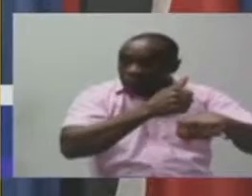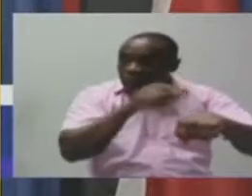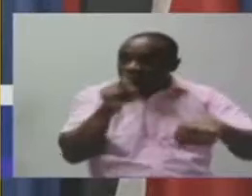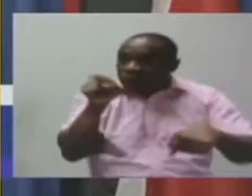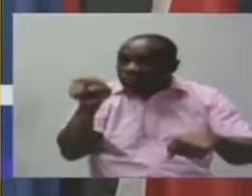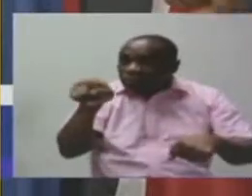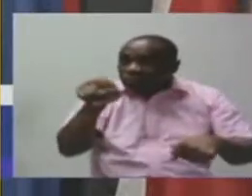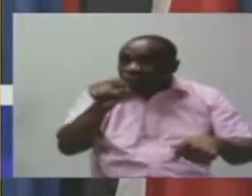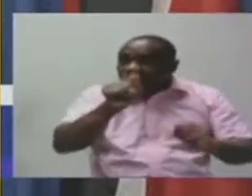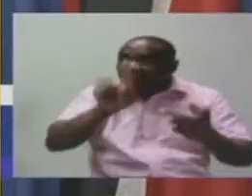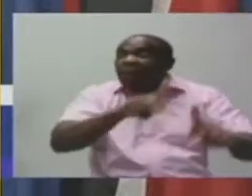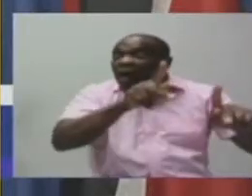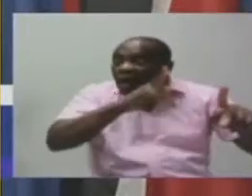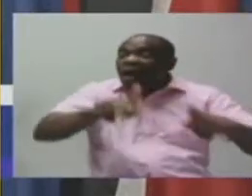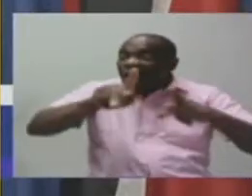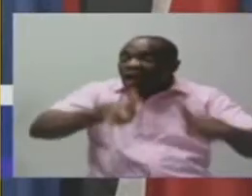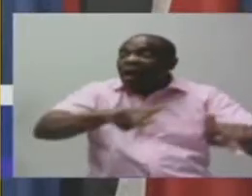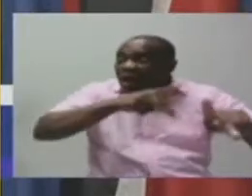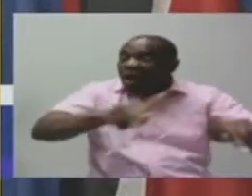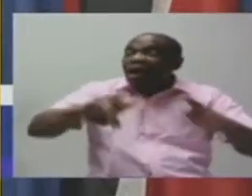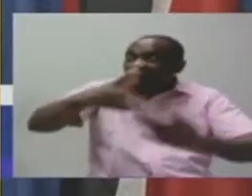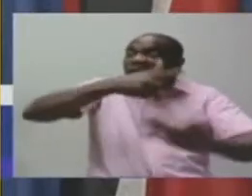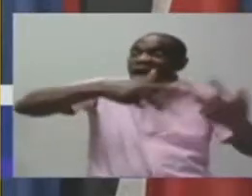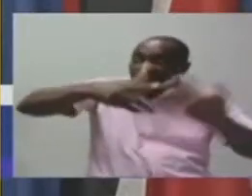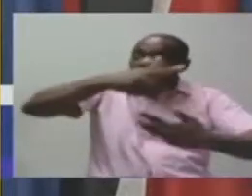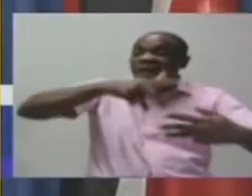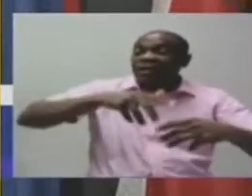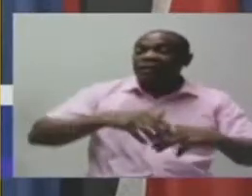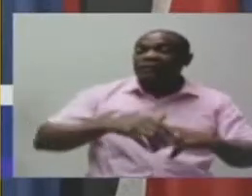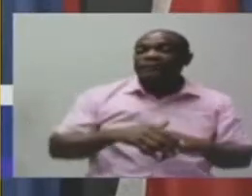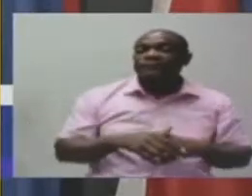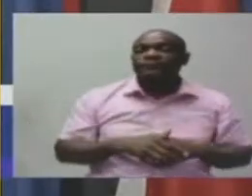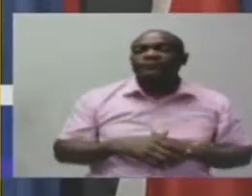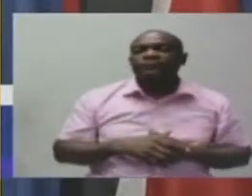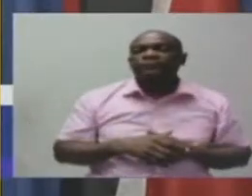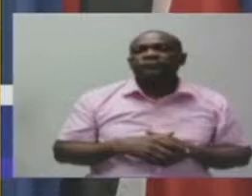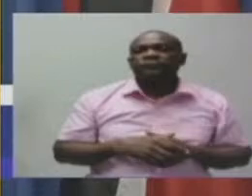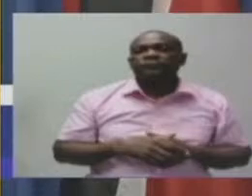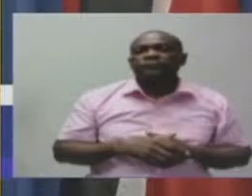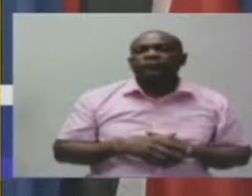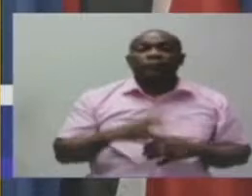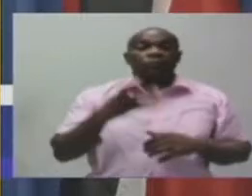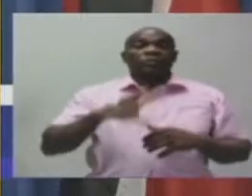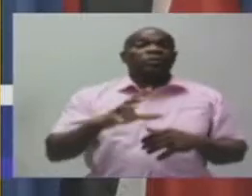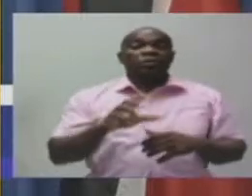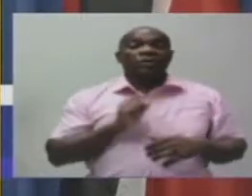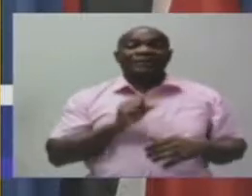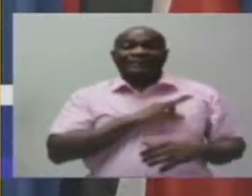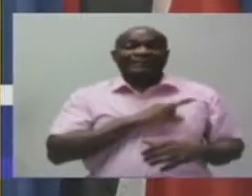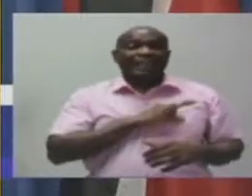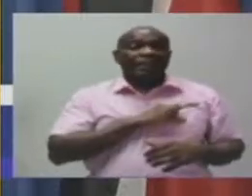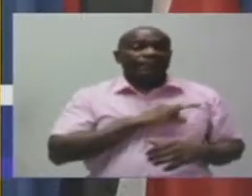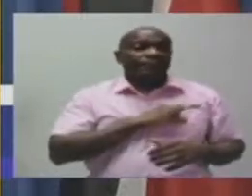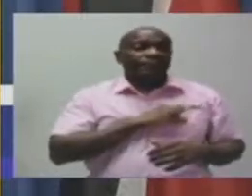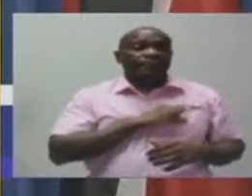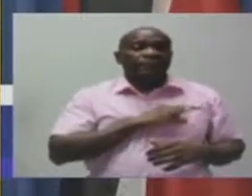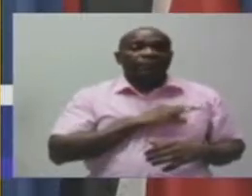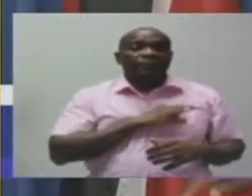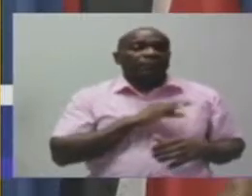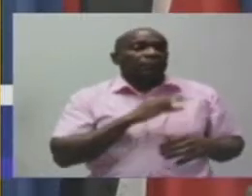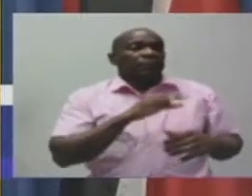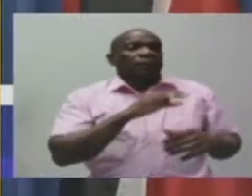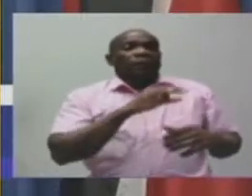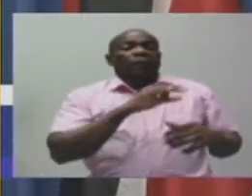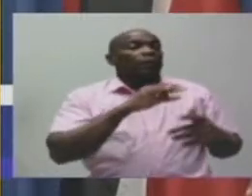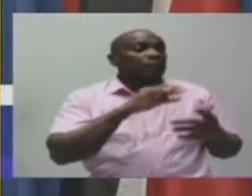have enough beds in the hospital, and it starts backing up into the normal health system, and then they start backing out of the